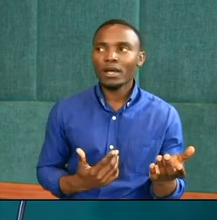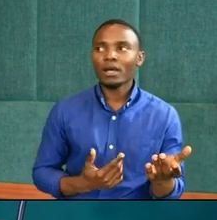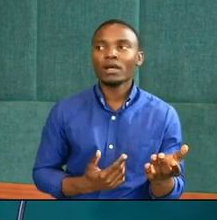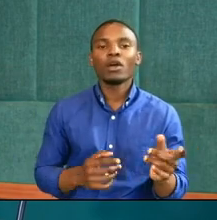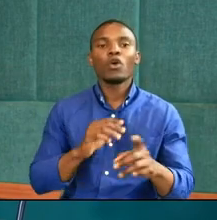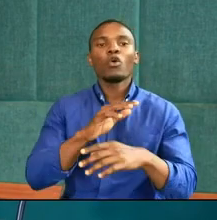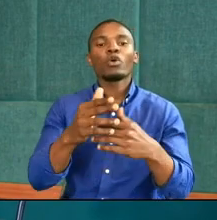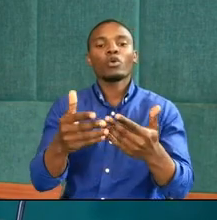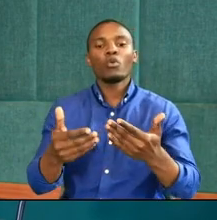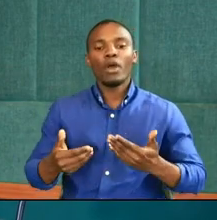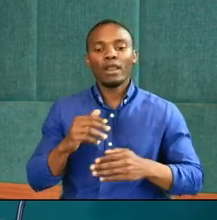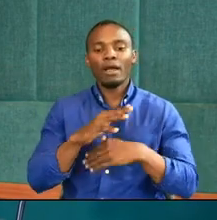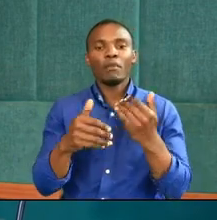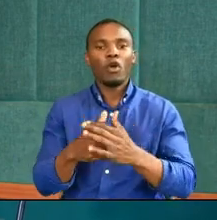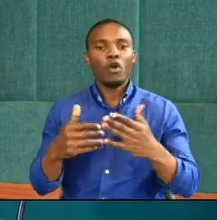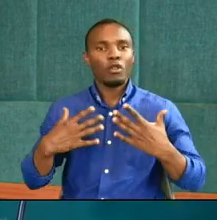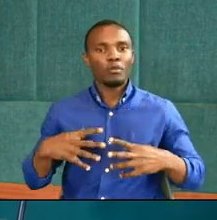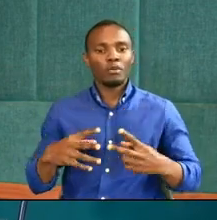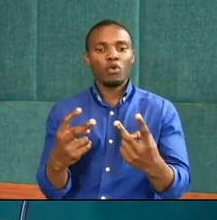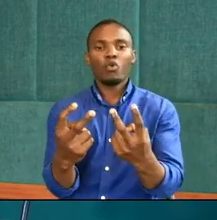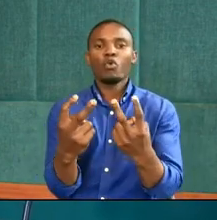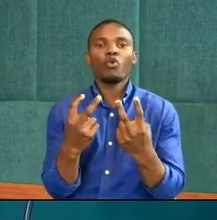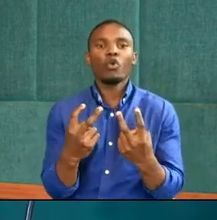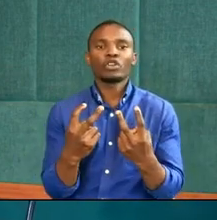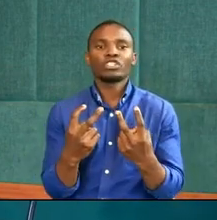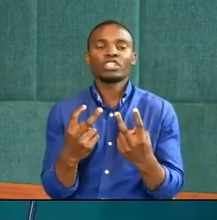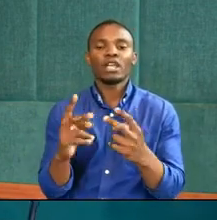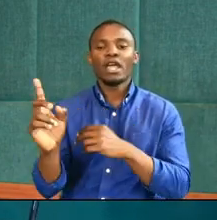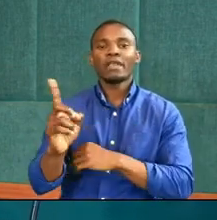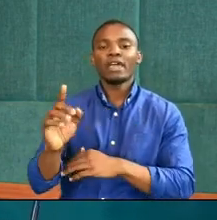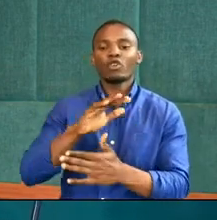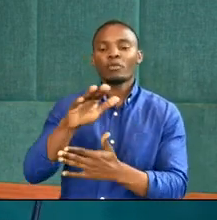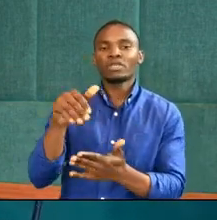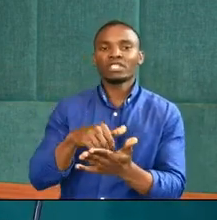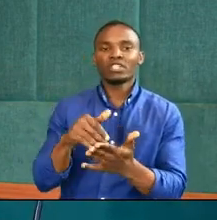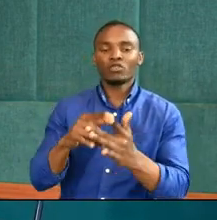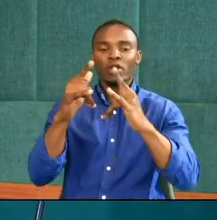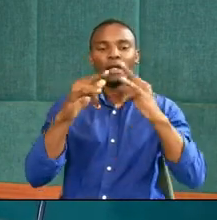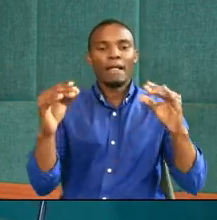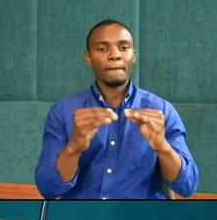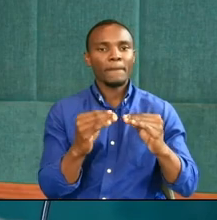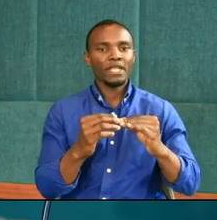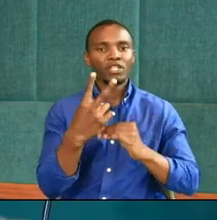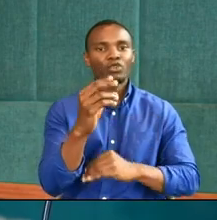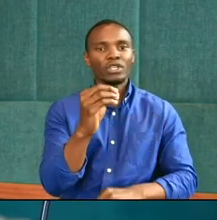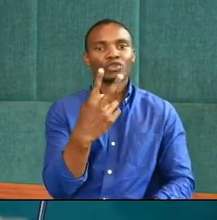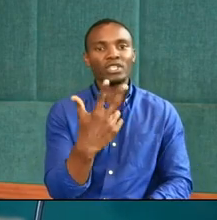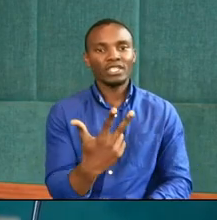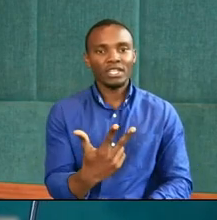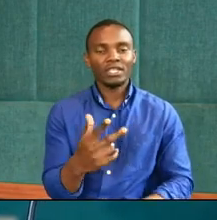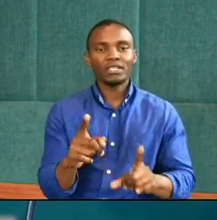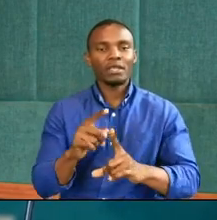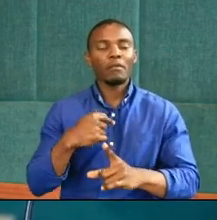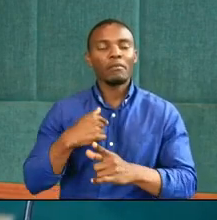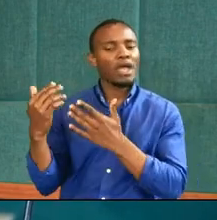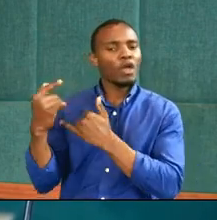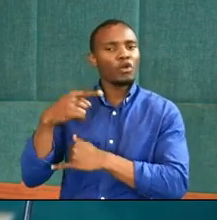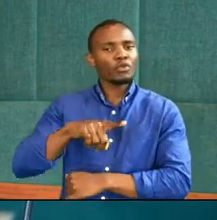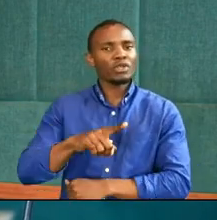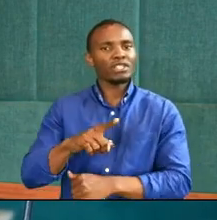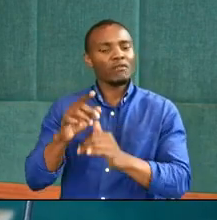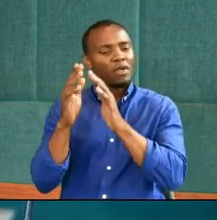to welcome everybody who's watching online. Nairobi Central Camp Meeting 2023. Hope you had a good rest last night,